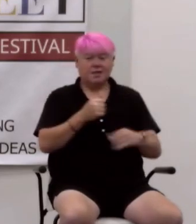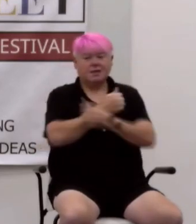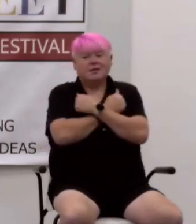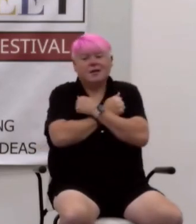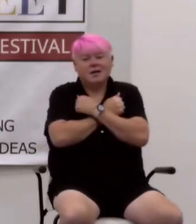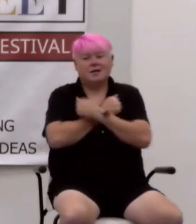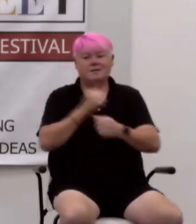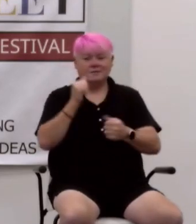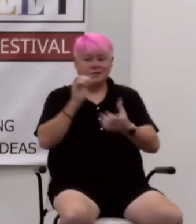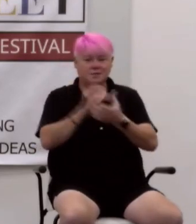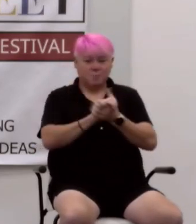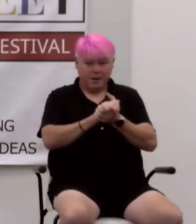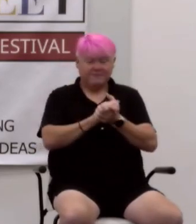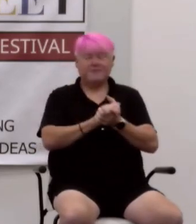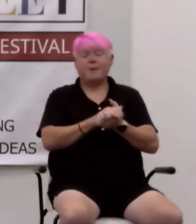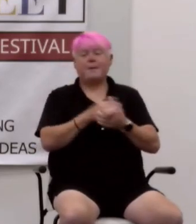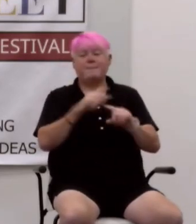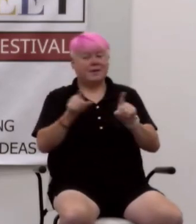don't live together.